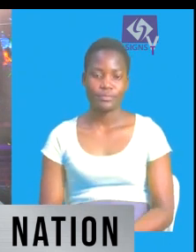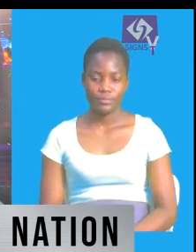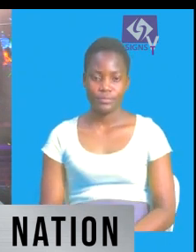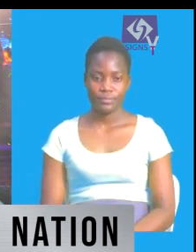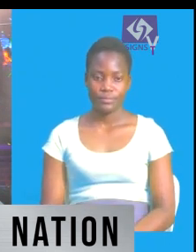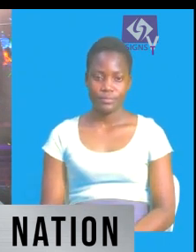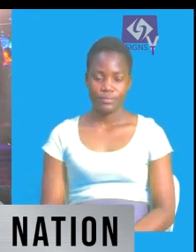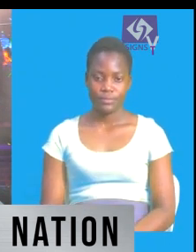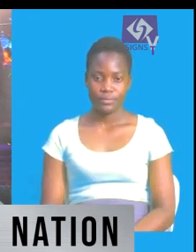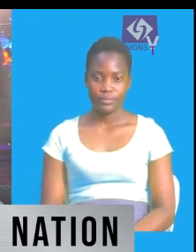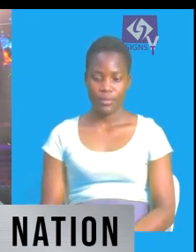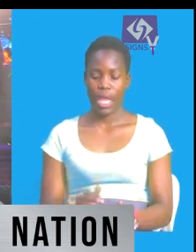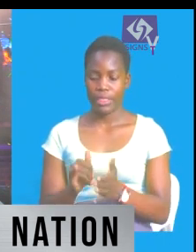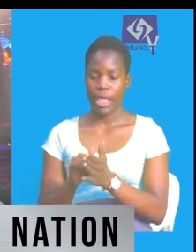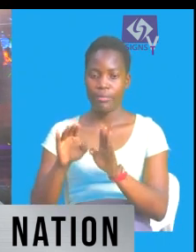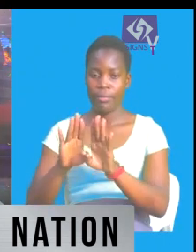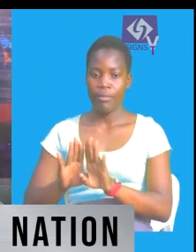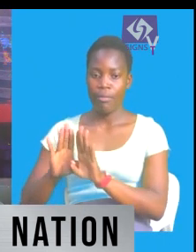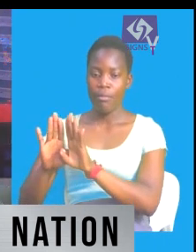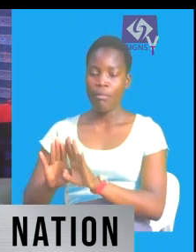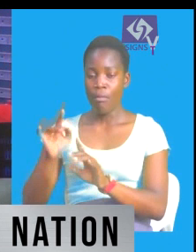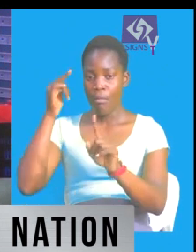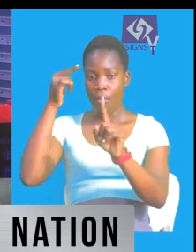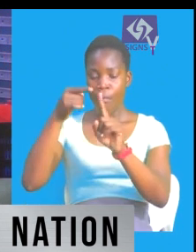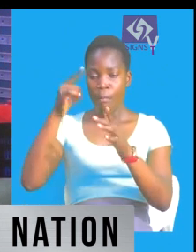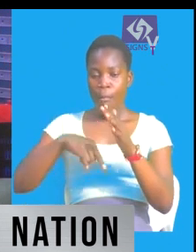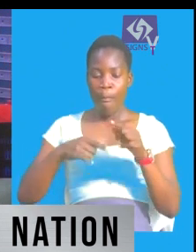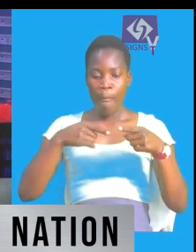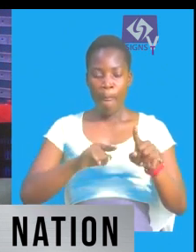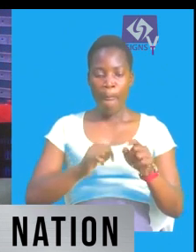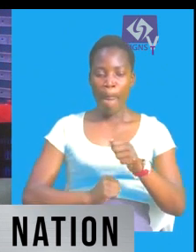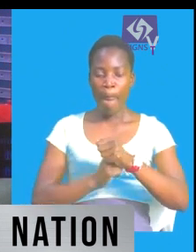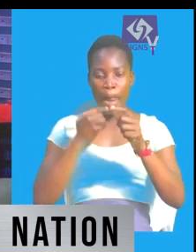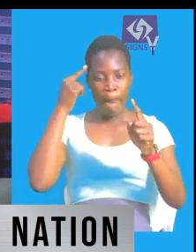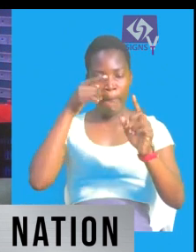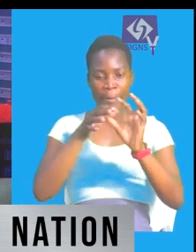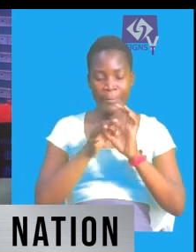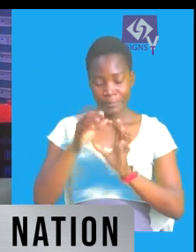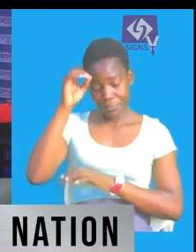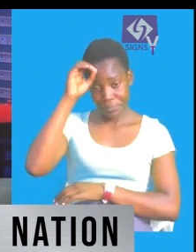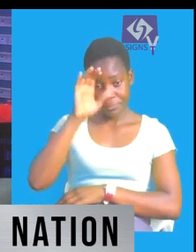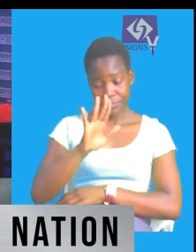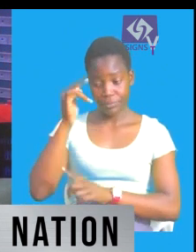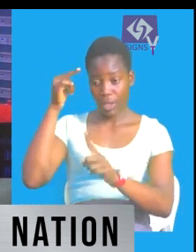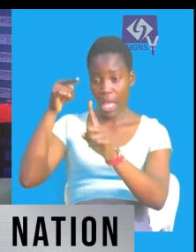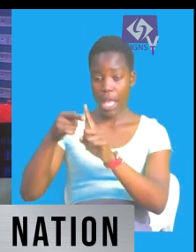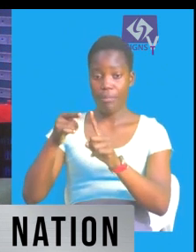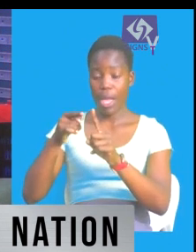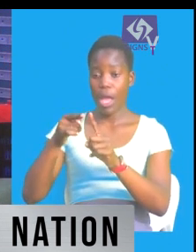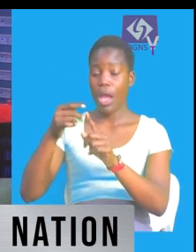of her. Hizo rallies, what's the aim? When mtu Azimio, in your opinion, aim ya hii rallies ni